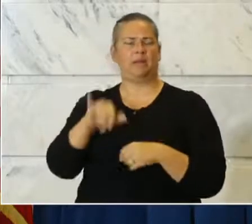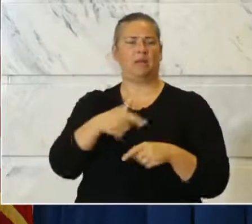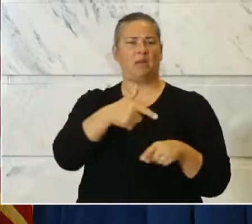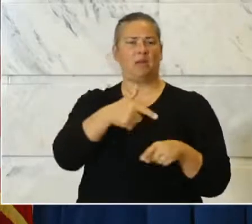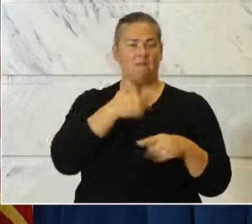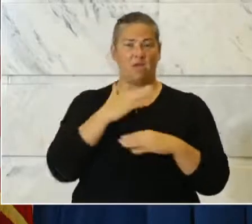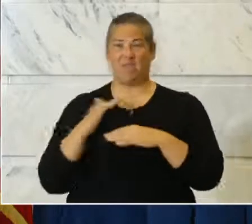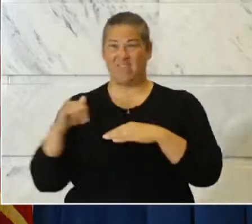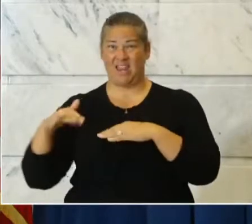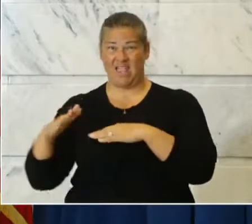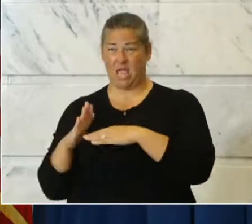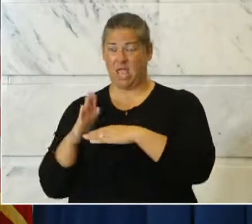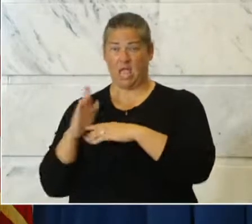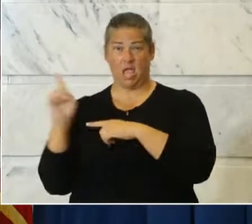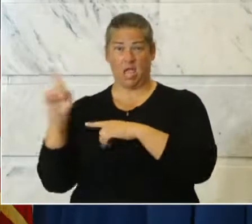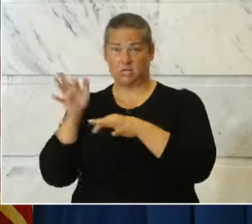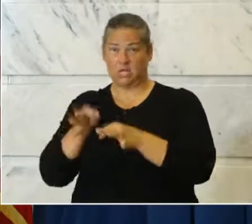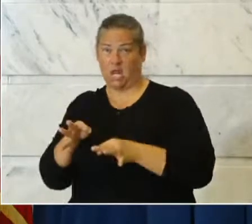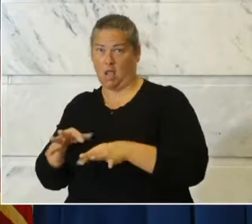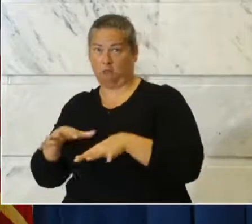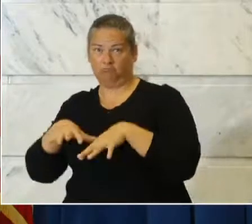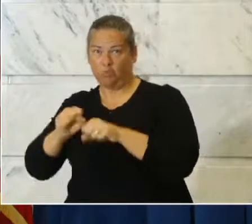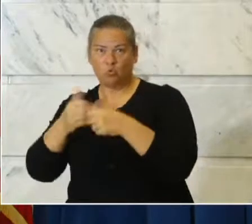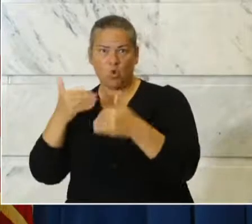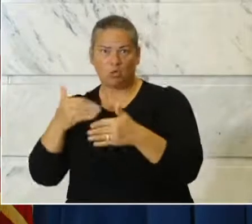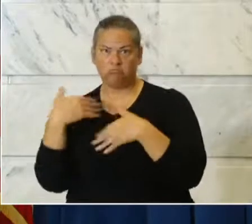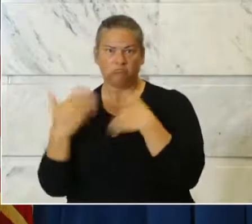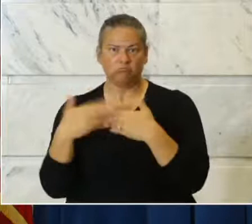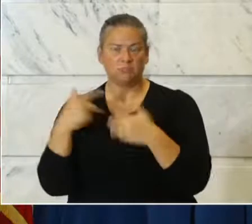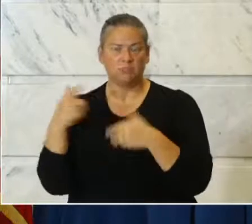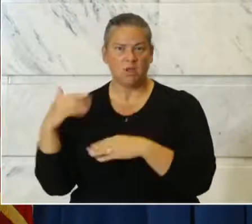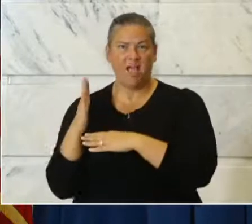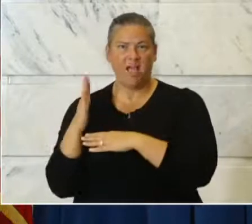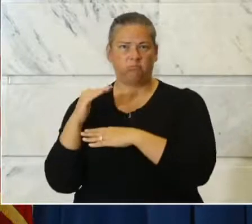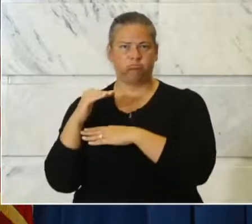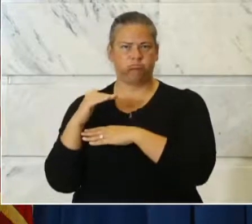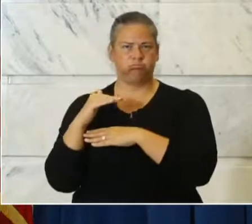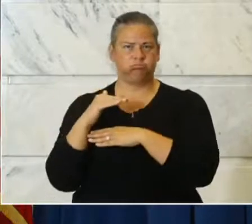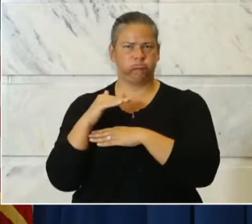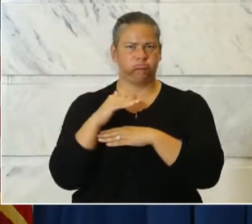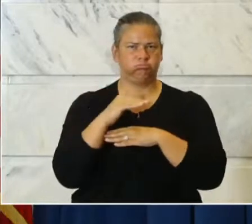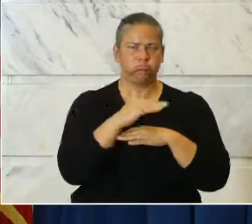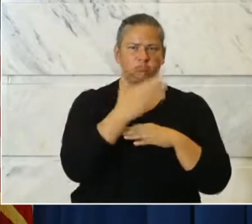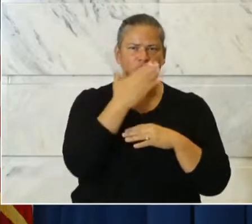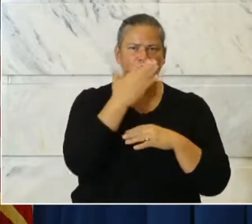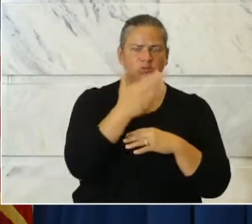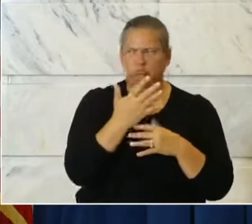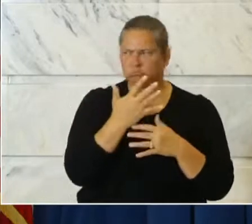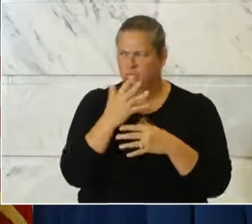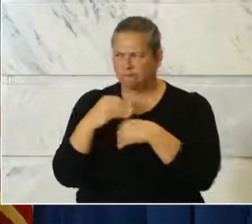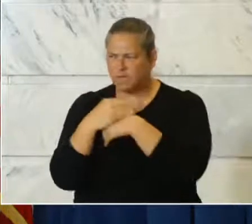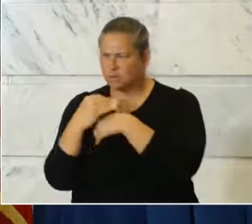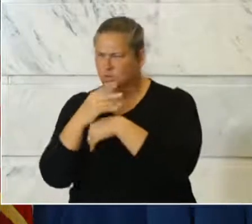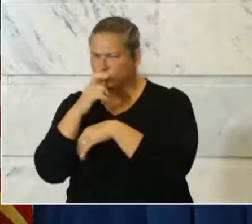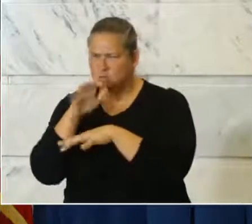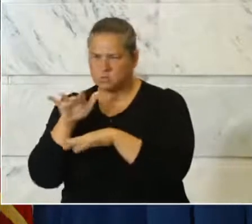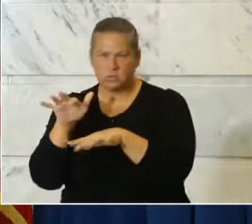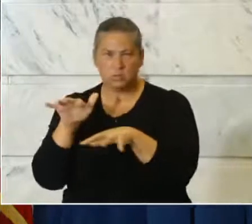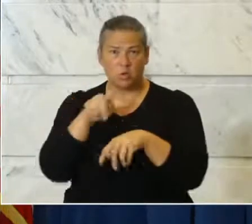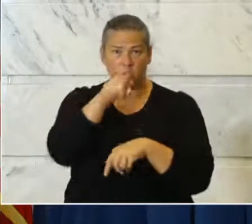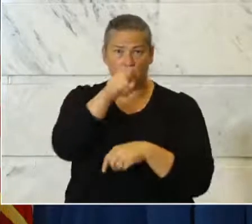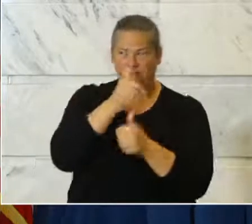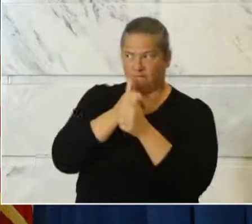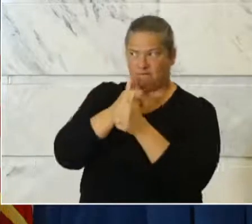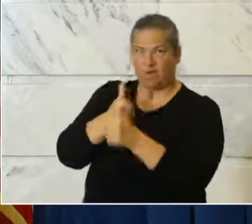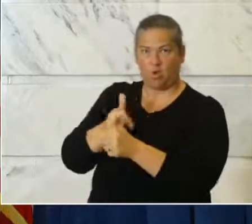governor took quick and decisive action. He surrounded himself with good advisors and he makes good use of them, and because you listened to the things he asked you to